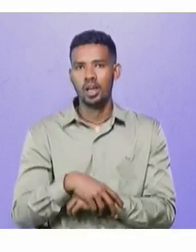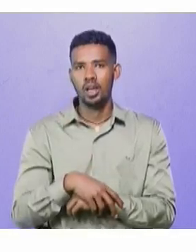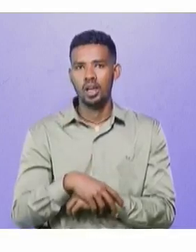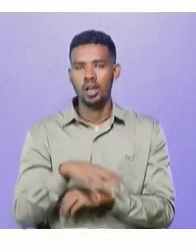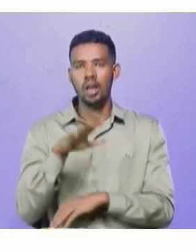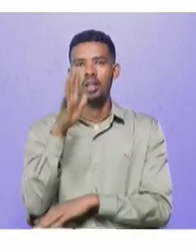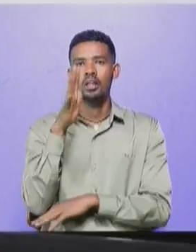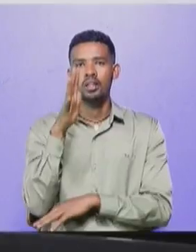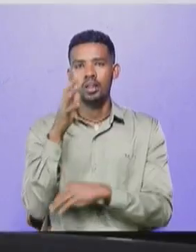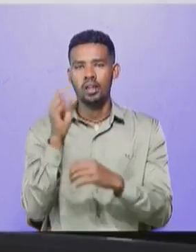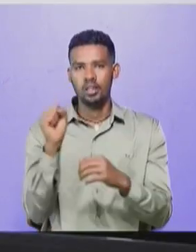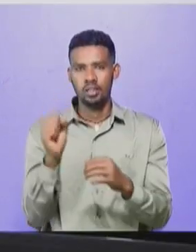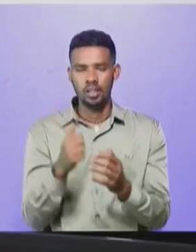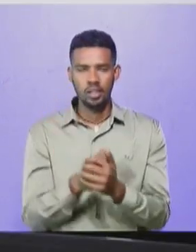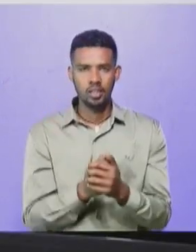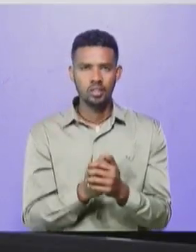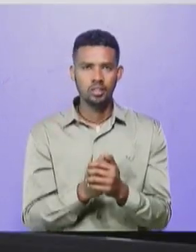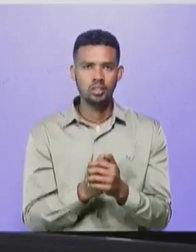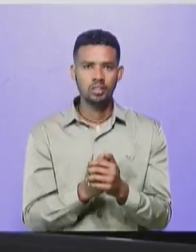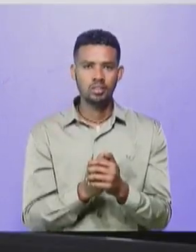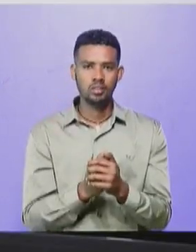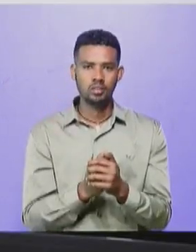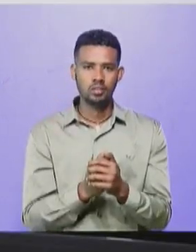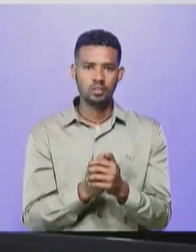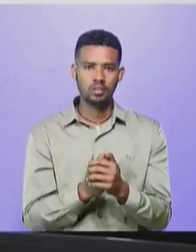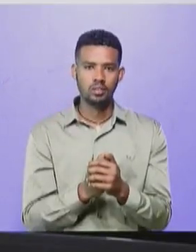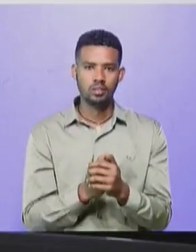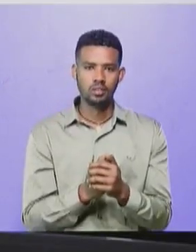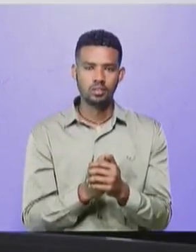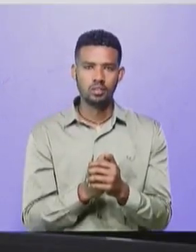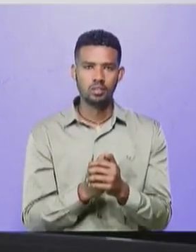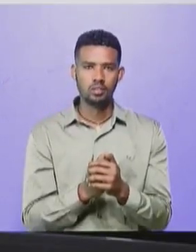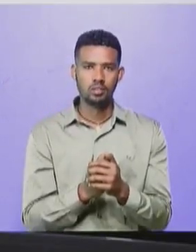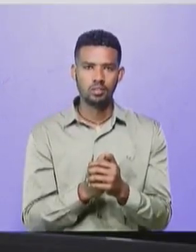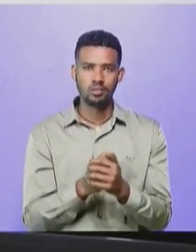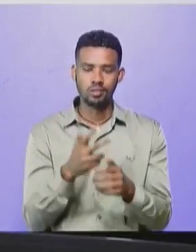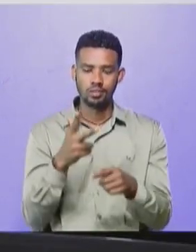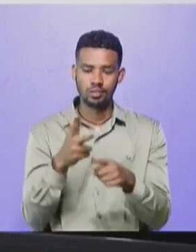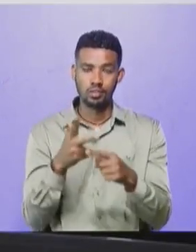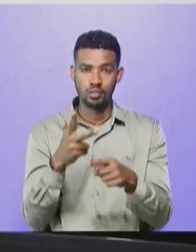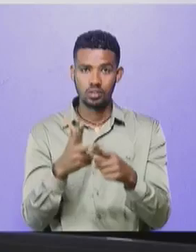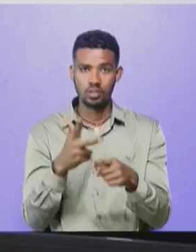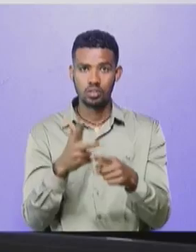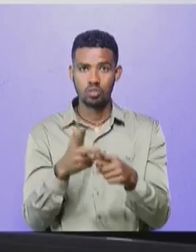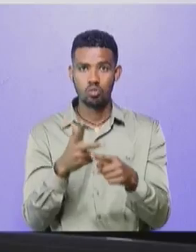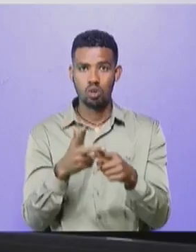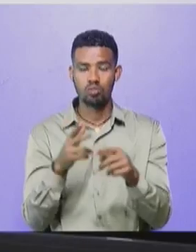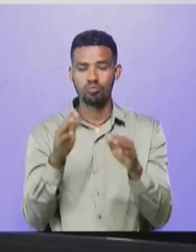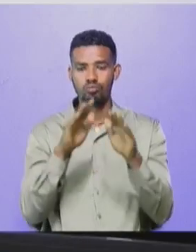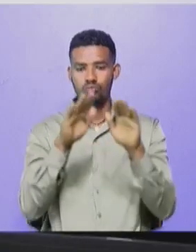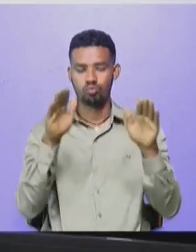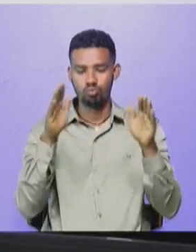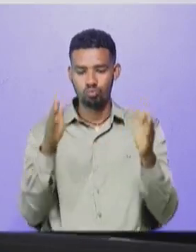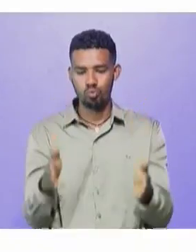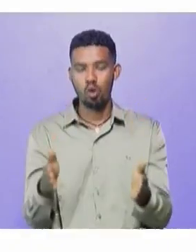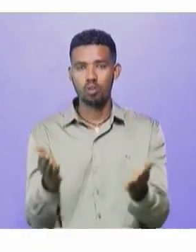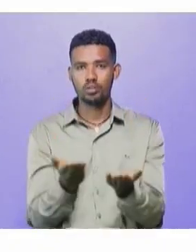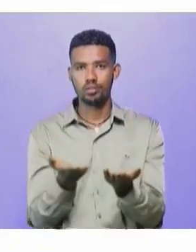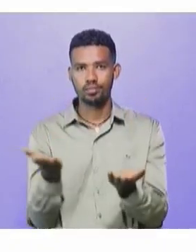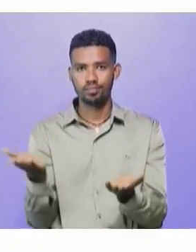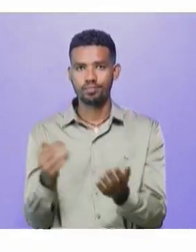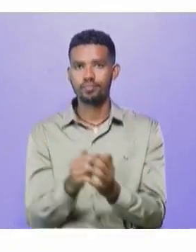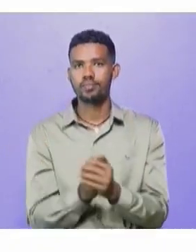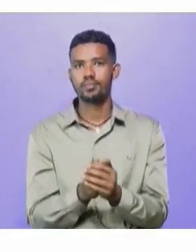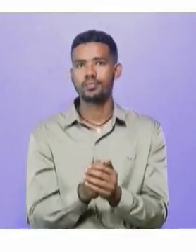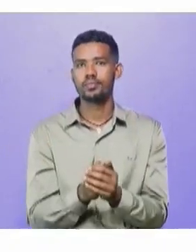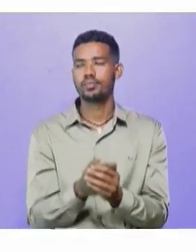trees. Tree, trees. Third one, box. Box,